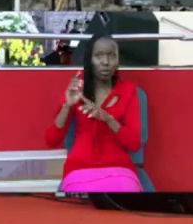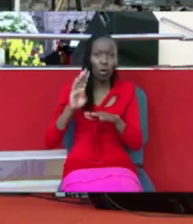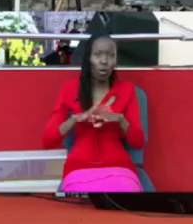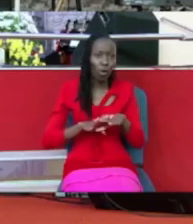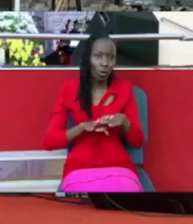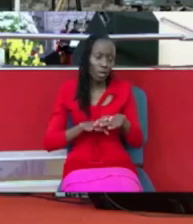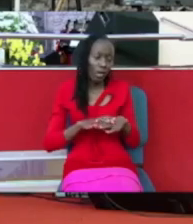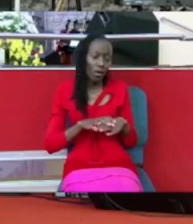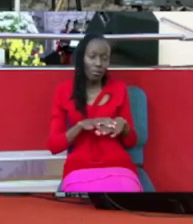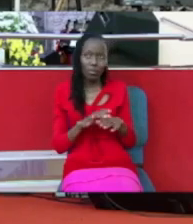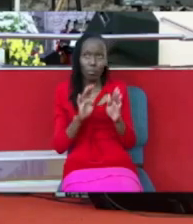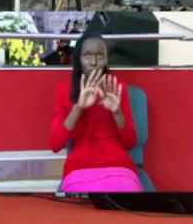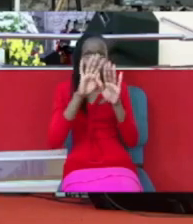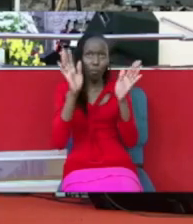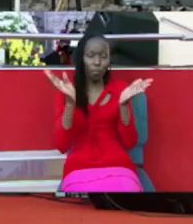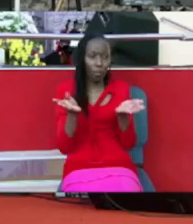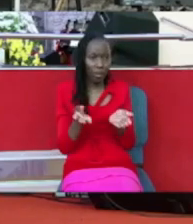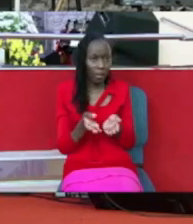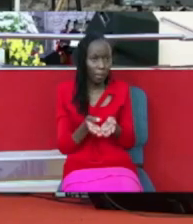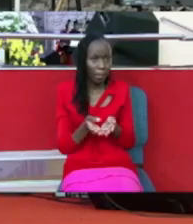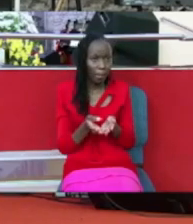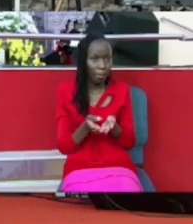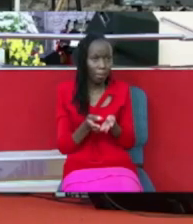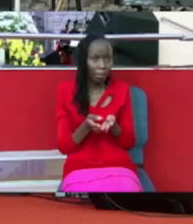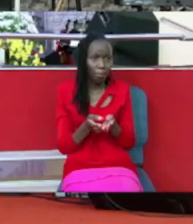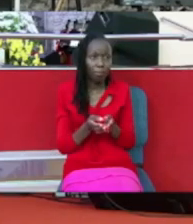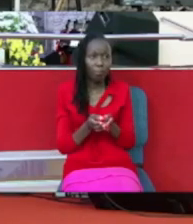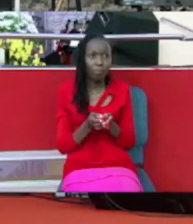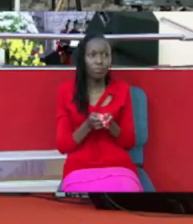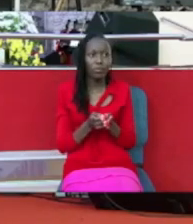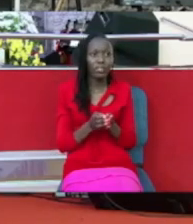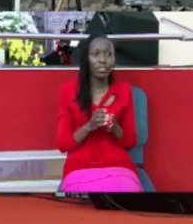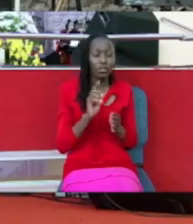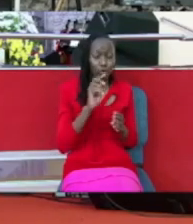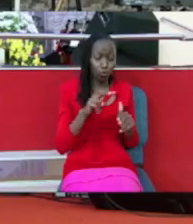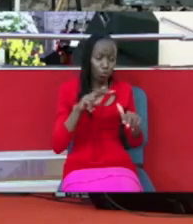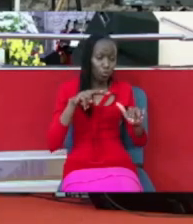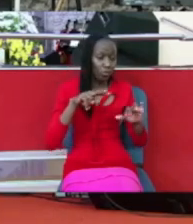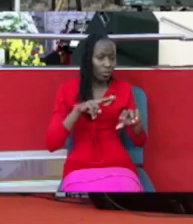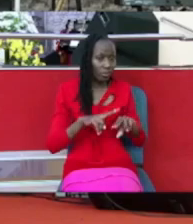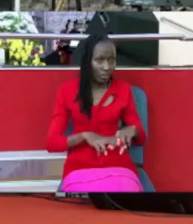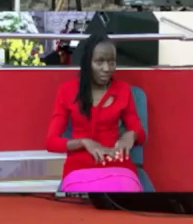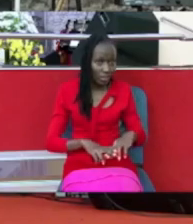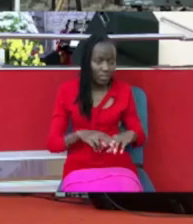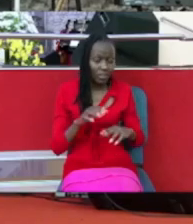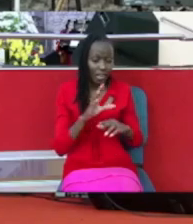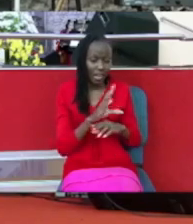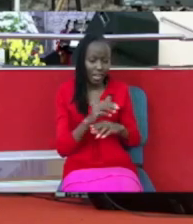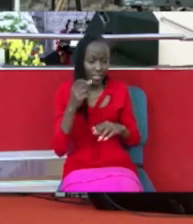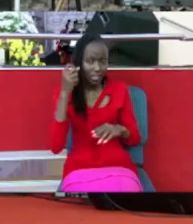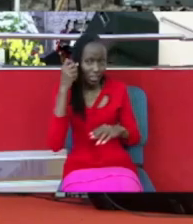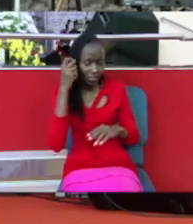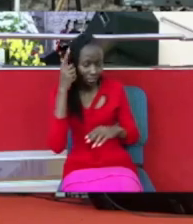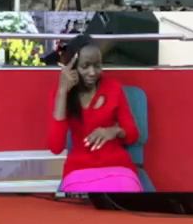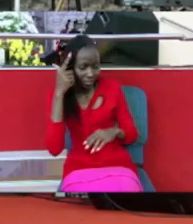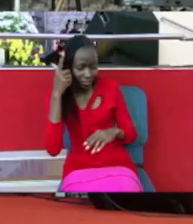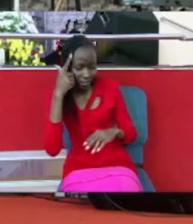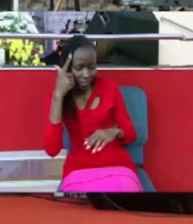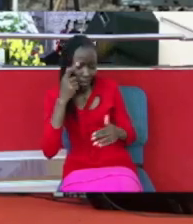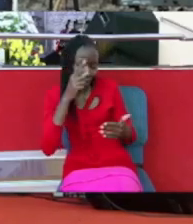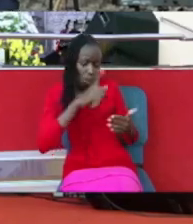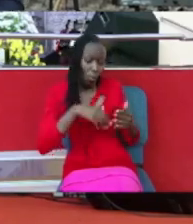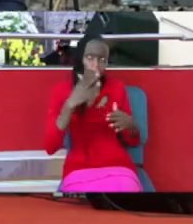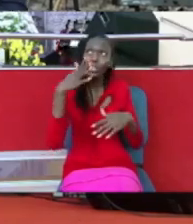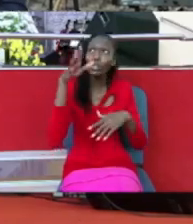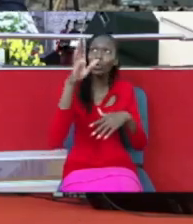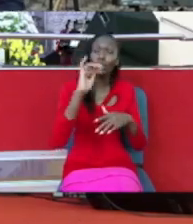hauwezi tafakari ukiwa unalenga. It is to sit down and think, read, and then think, what is God speaking to